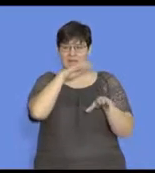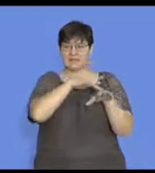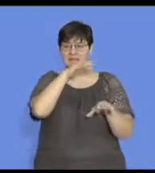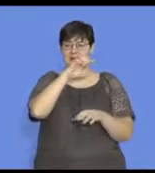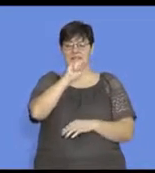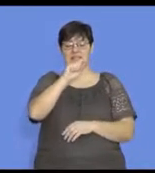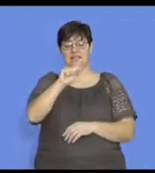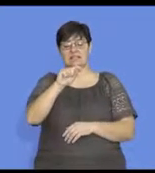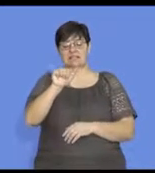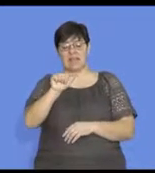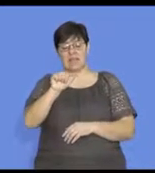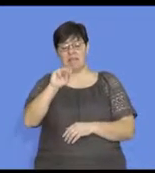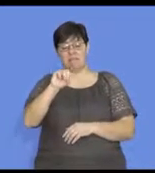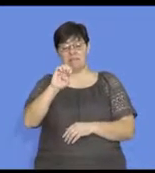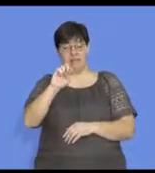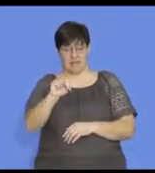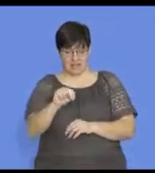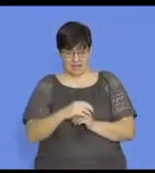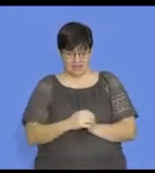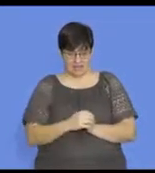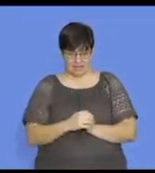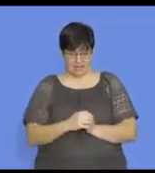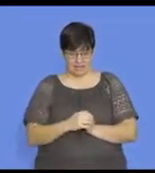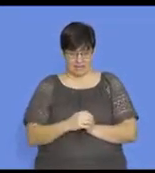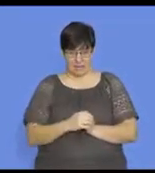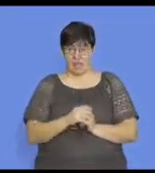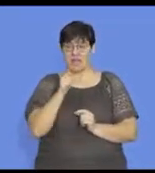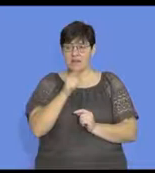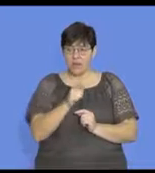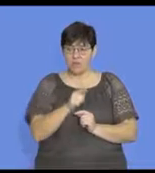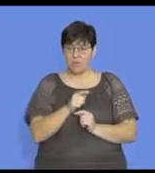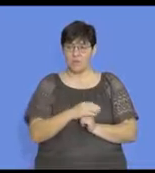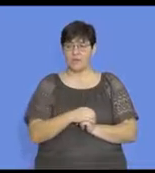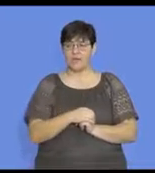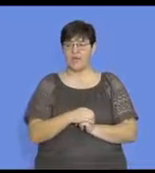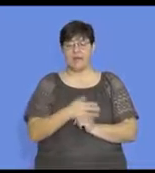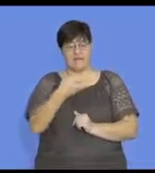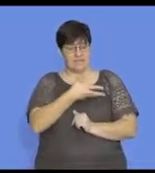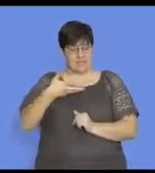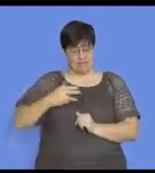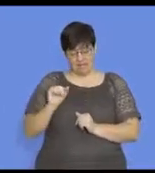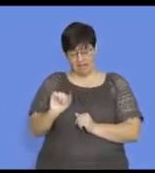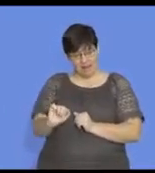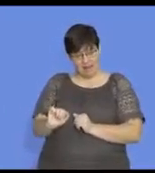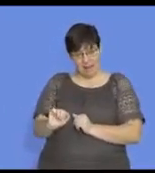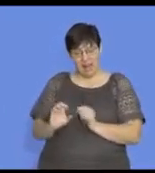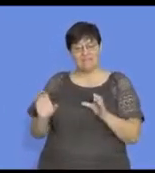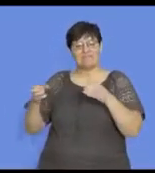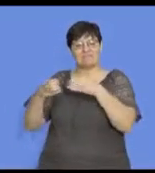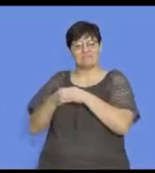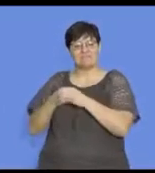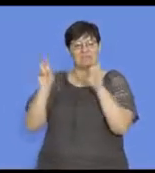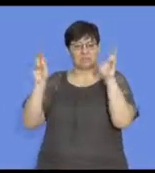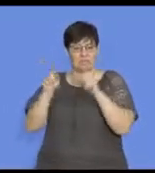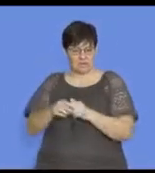the female, they have a collective term. I just want to write over here what we usually call the